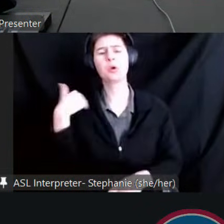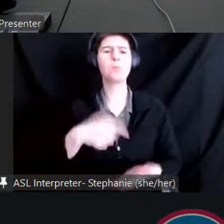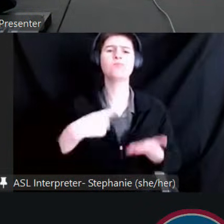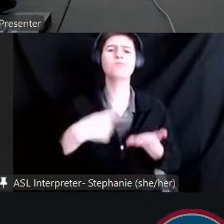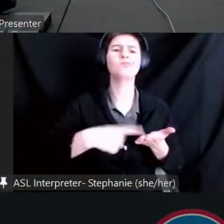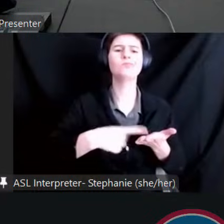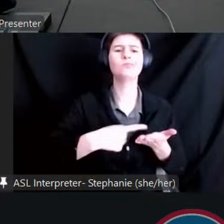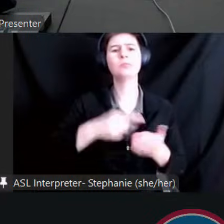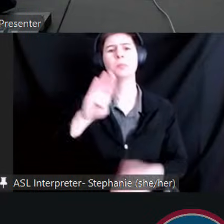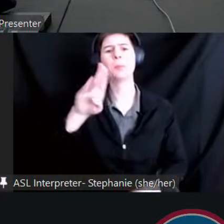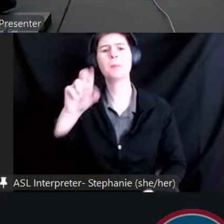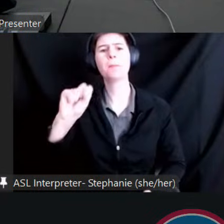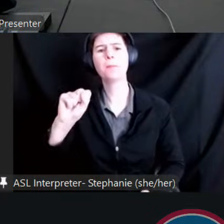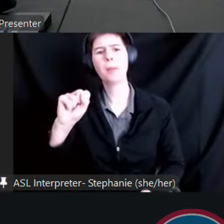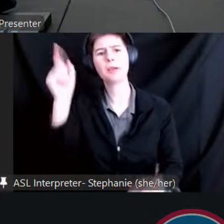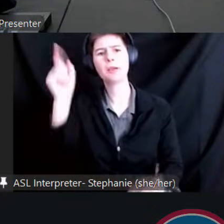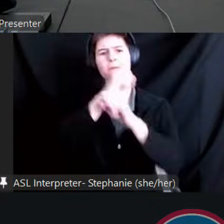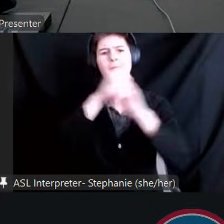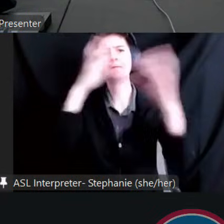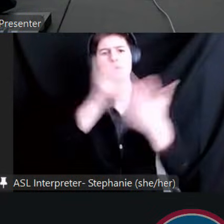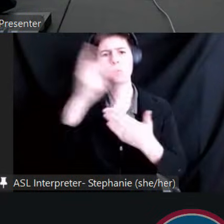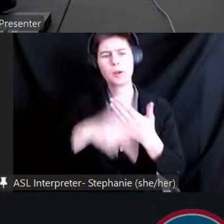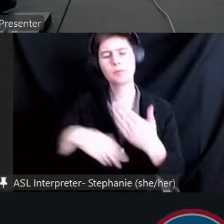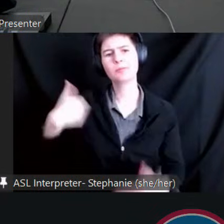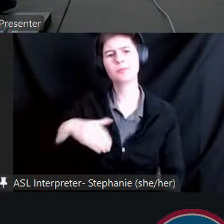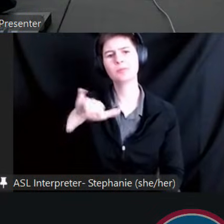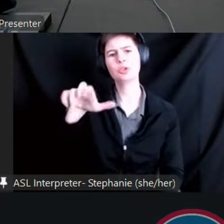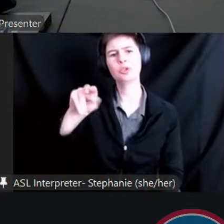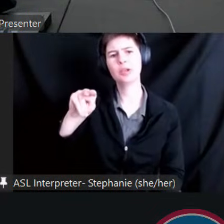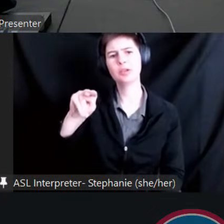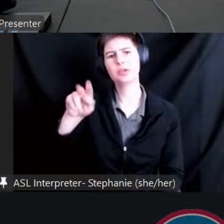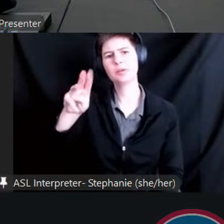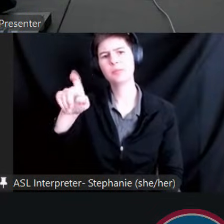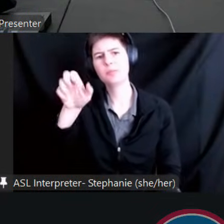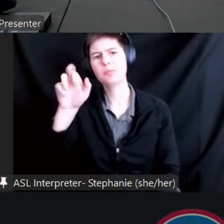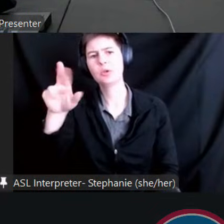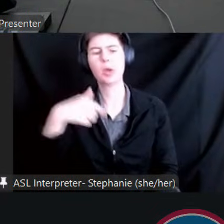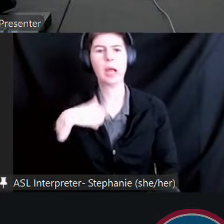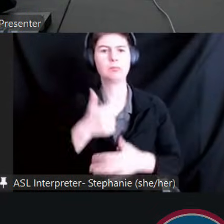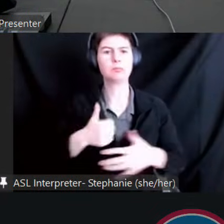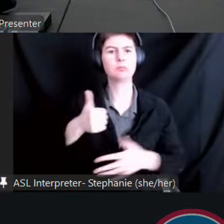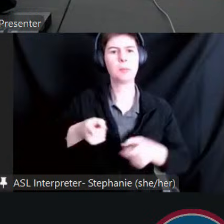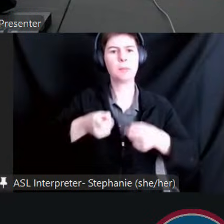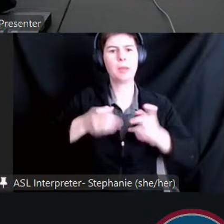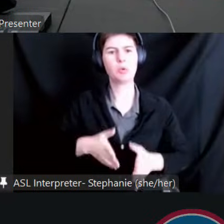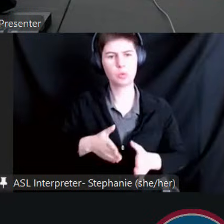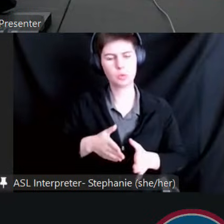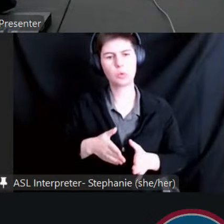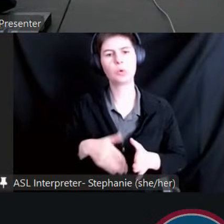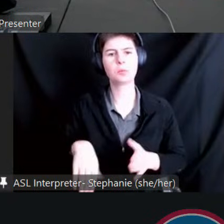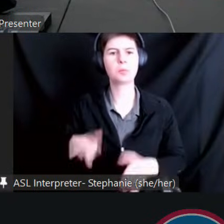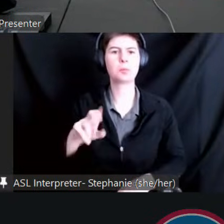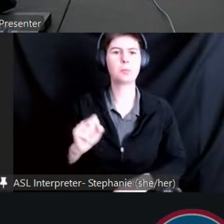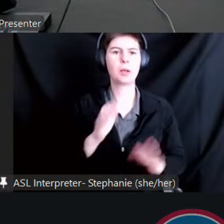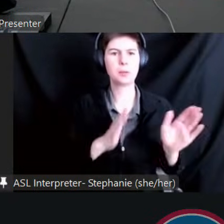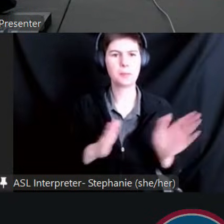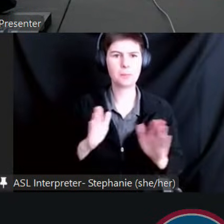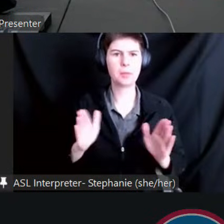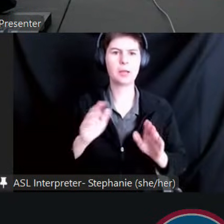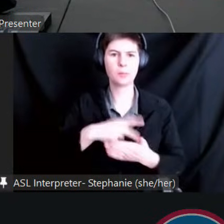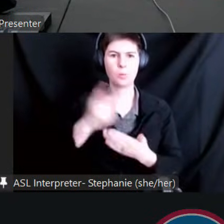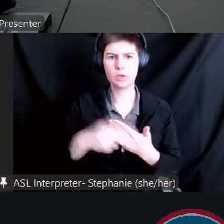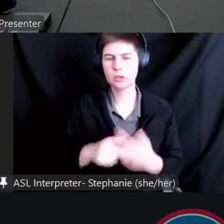is Jason Meter. I'm the Senior Manager of Bus Strategic Planning here at CTA. Joined by my colleague, Jason Wald, who's